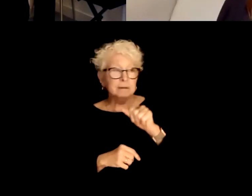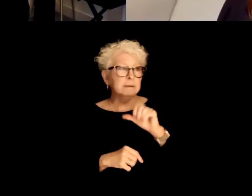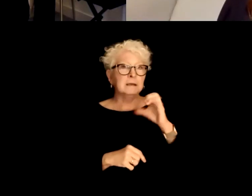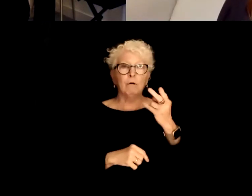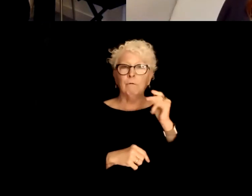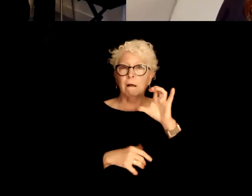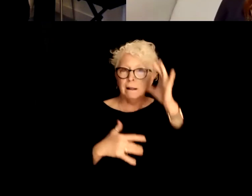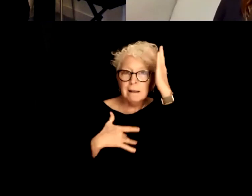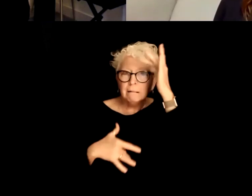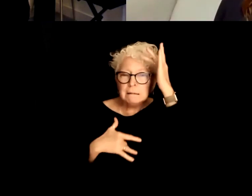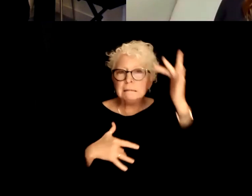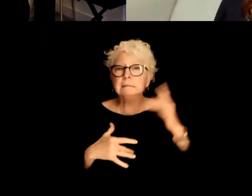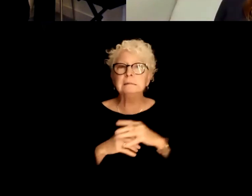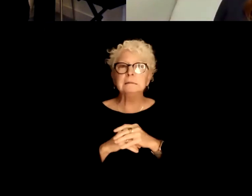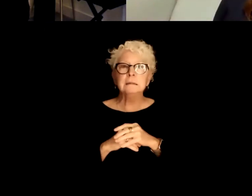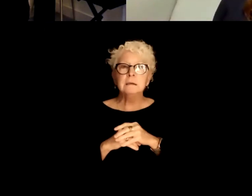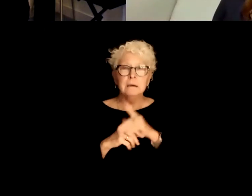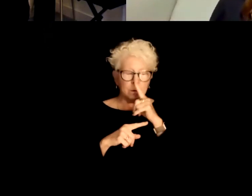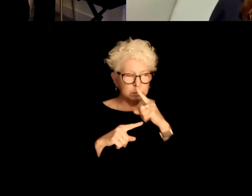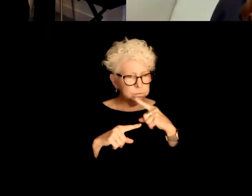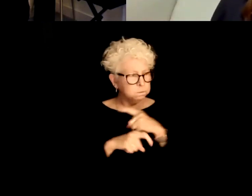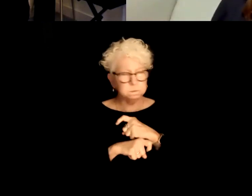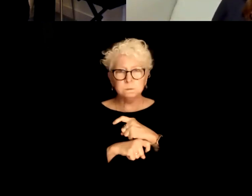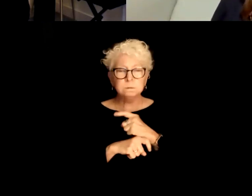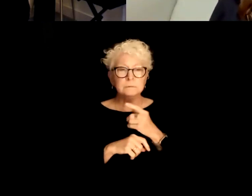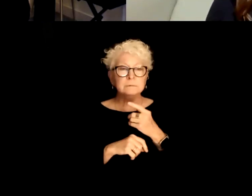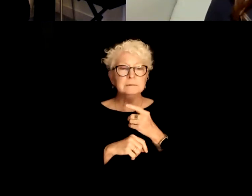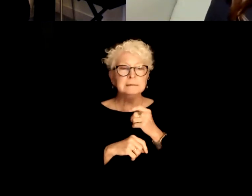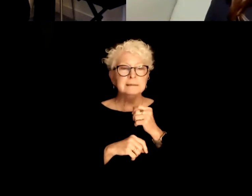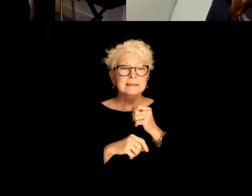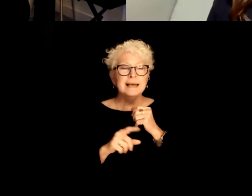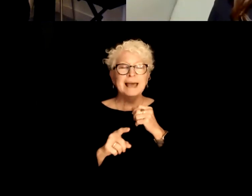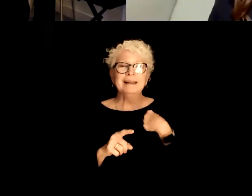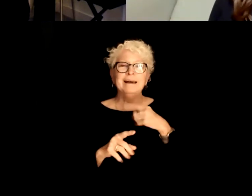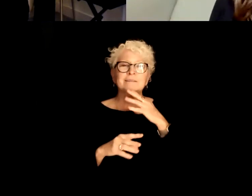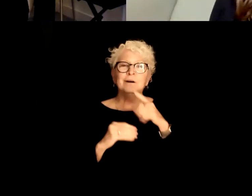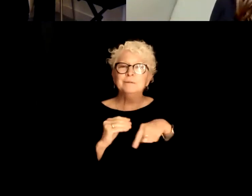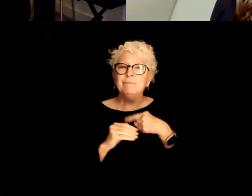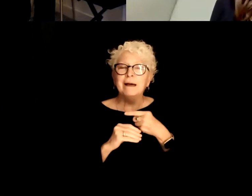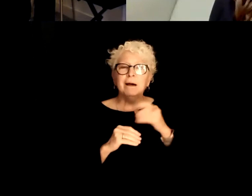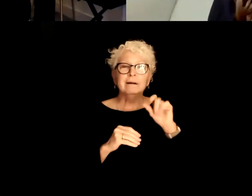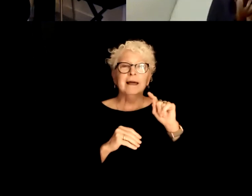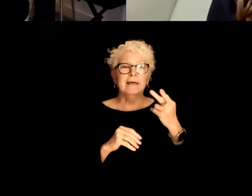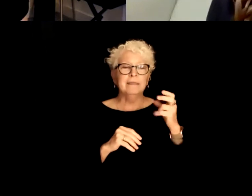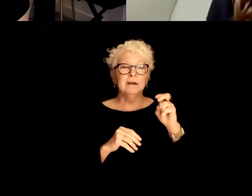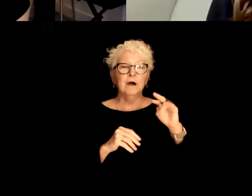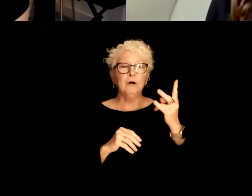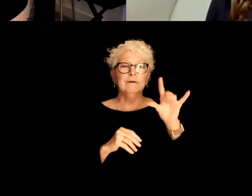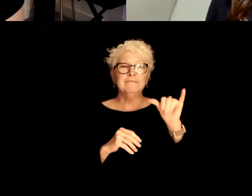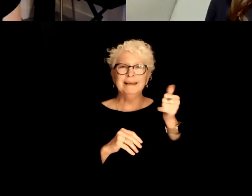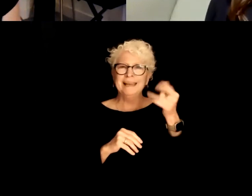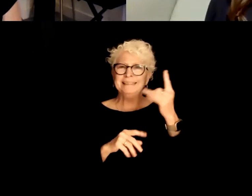we, I gave a paper about housebound ethnography like 18 months